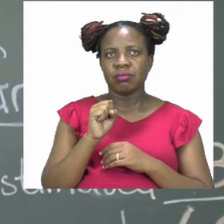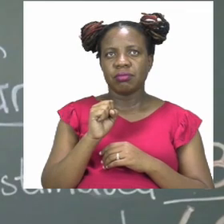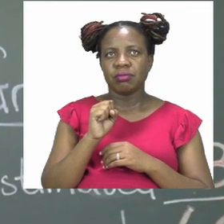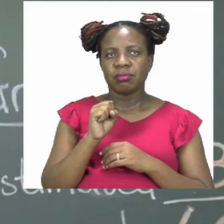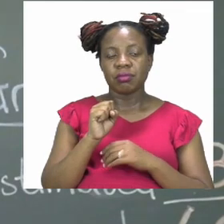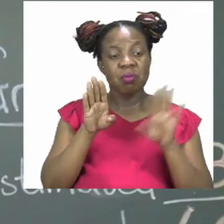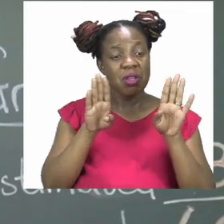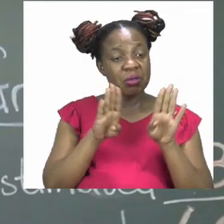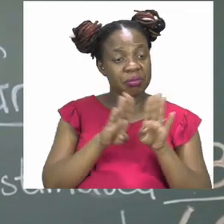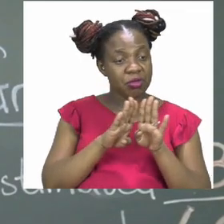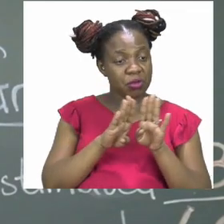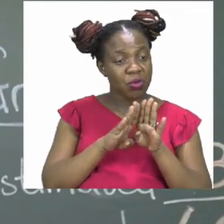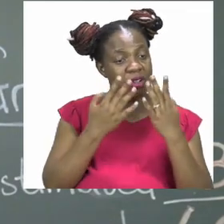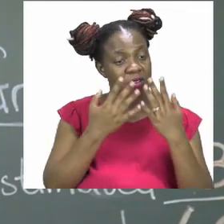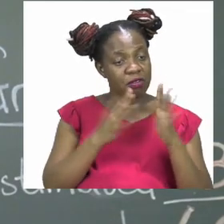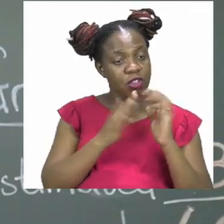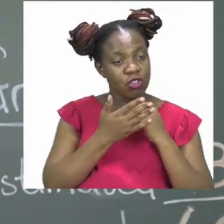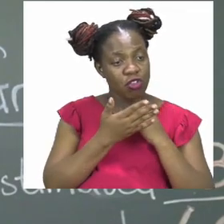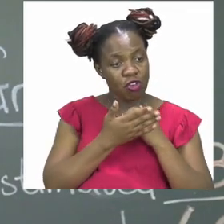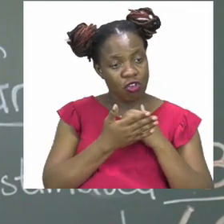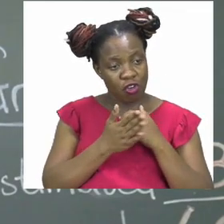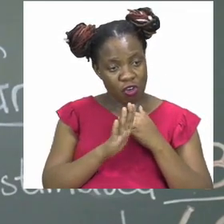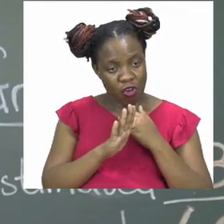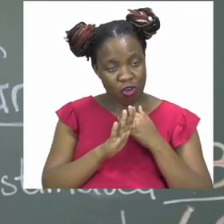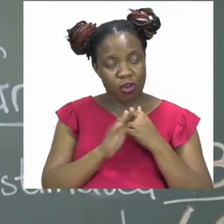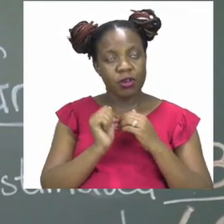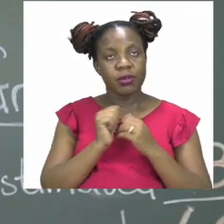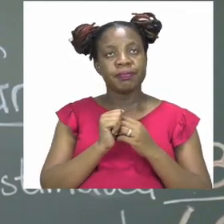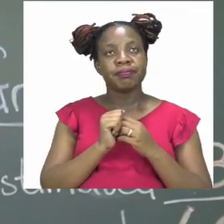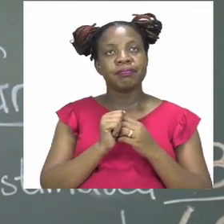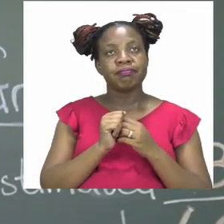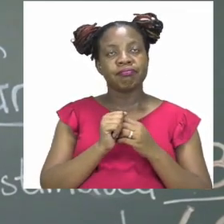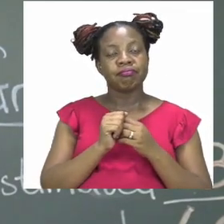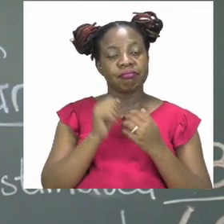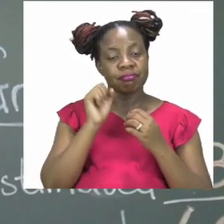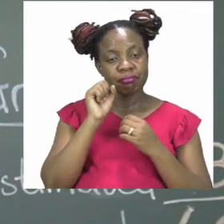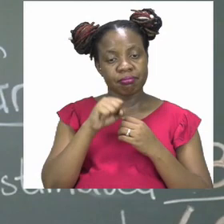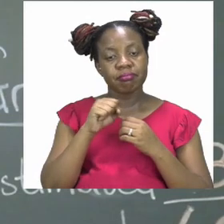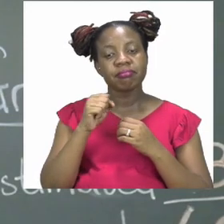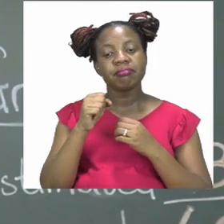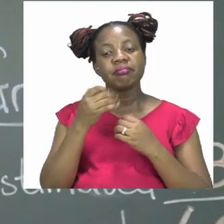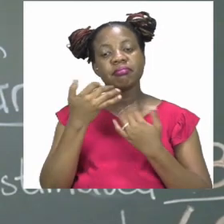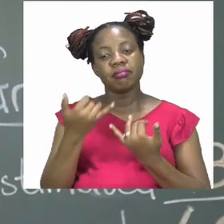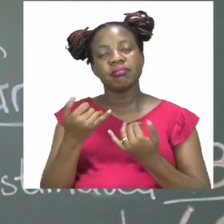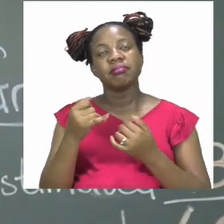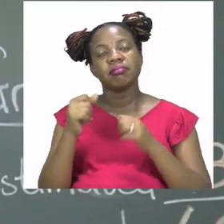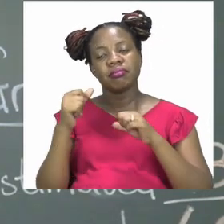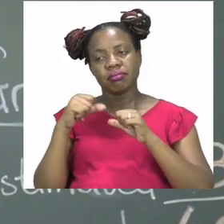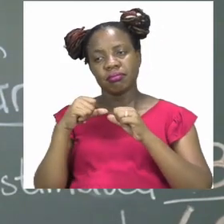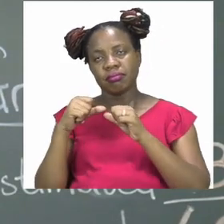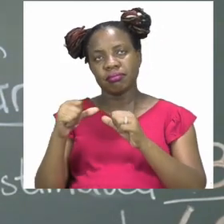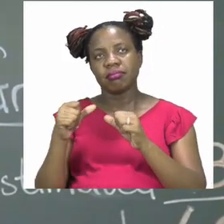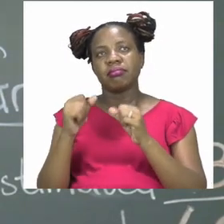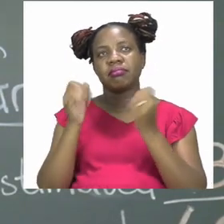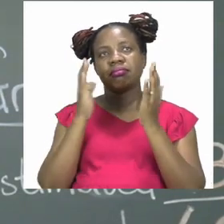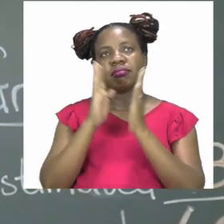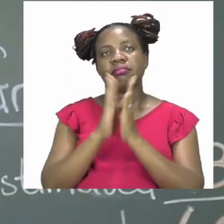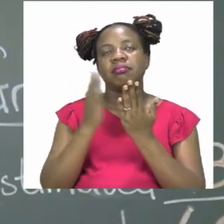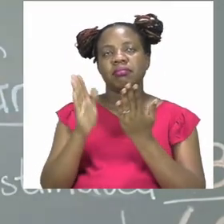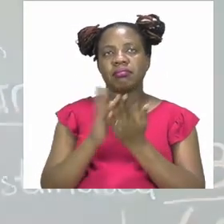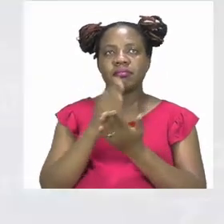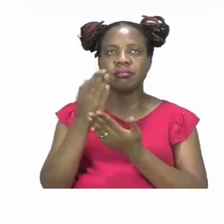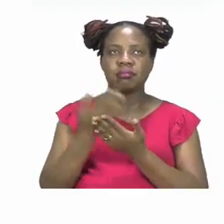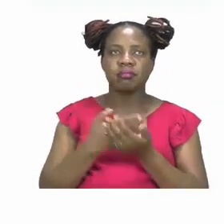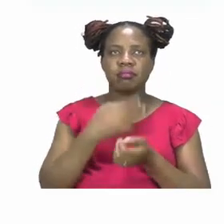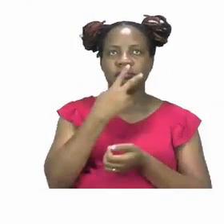it. But before you complete all these activities, let's quickly turn our booklets and see what we have to do on